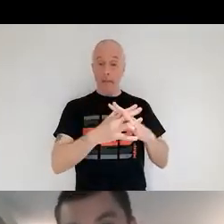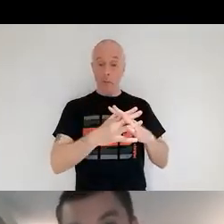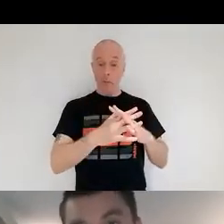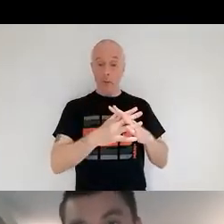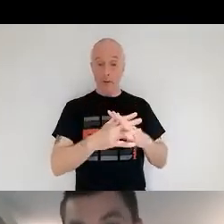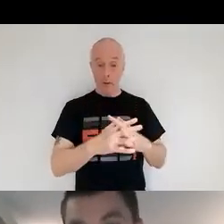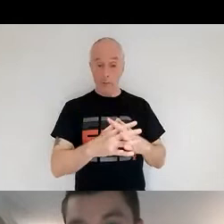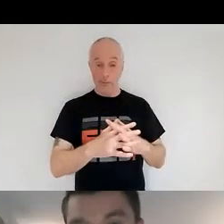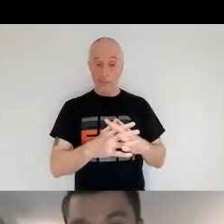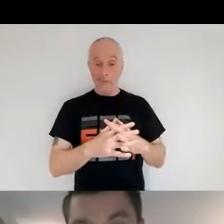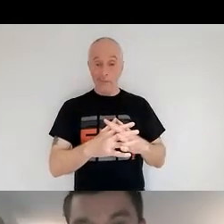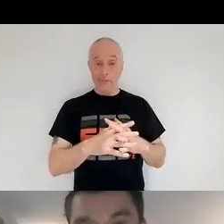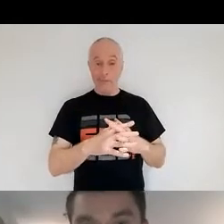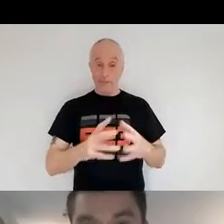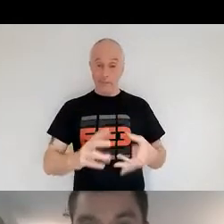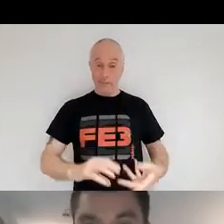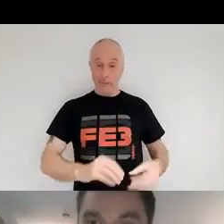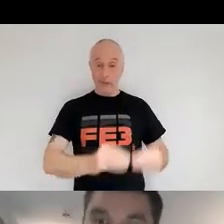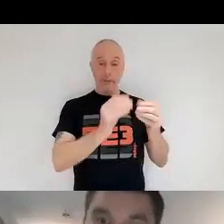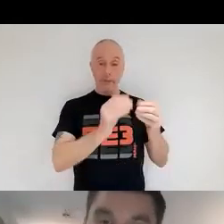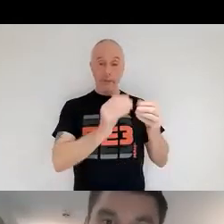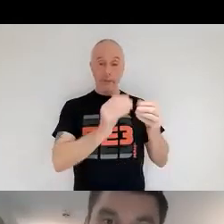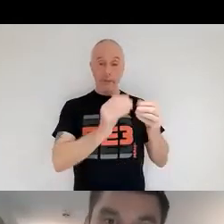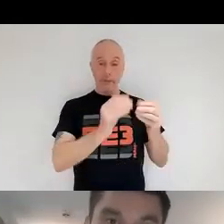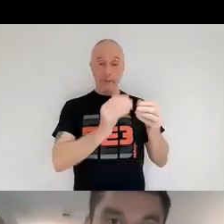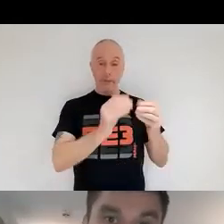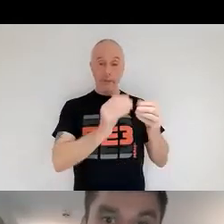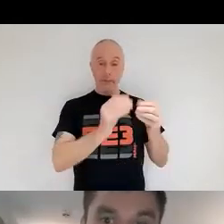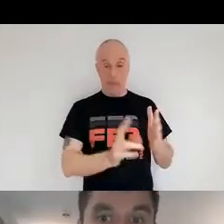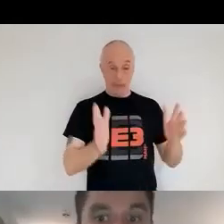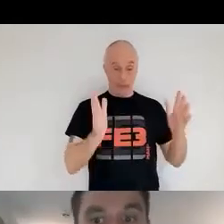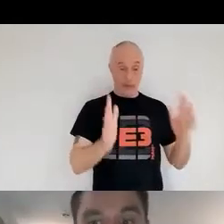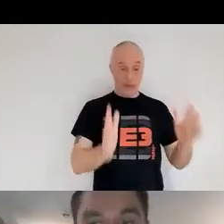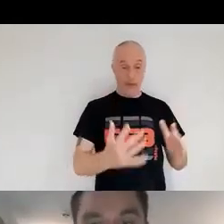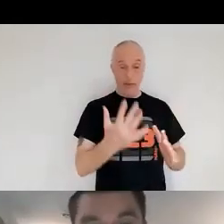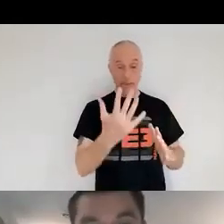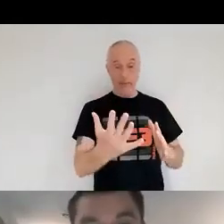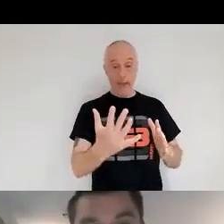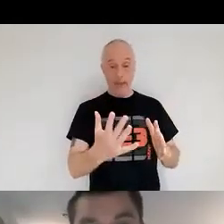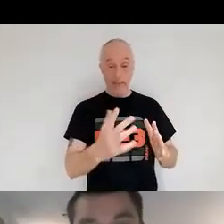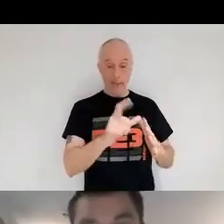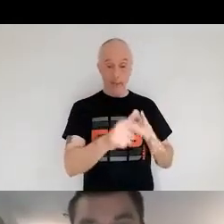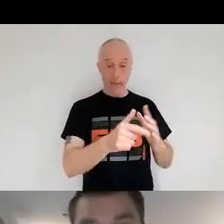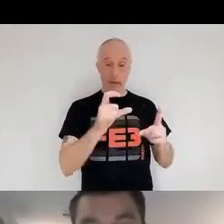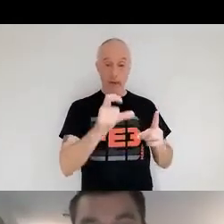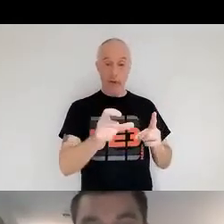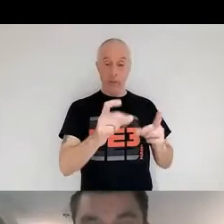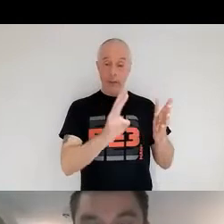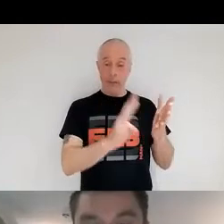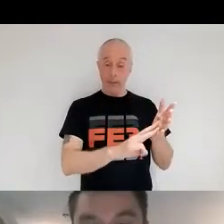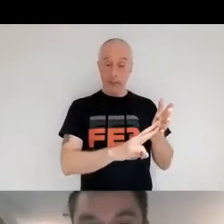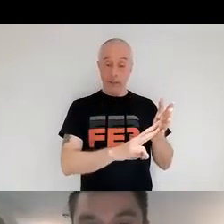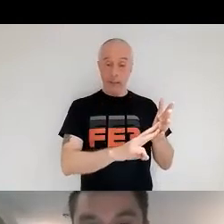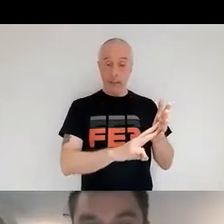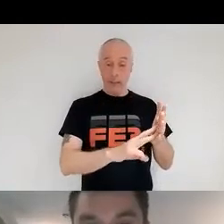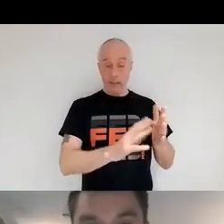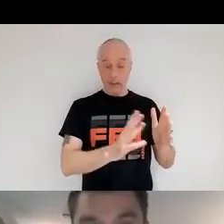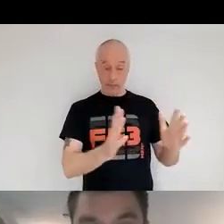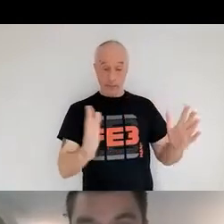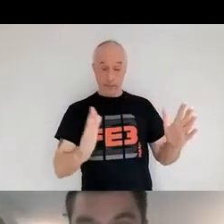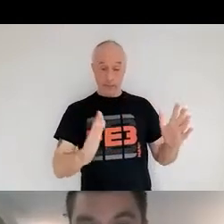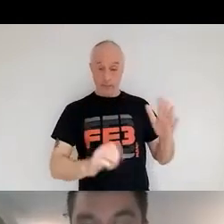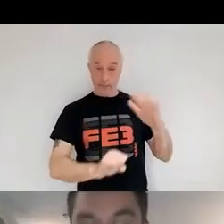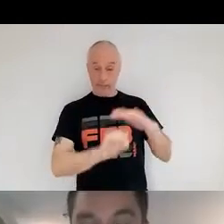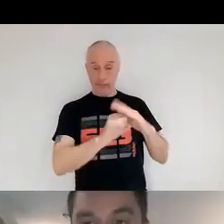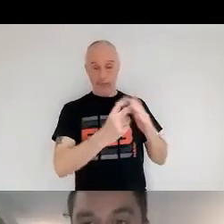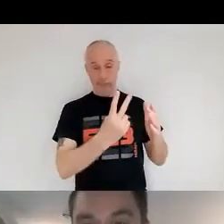was then stored in a 5 cubic meter buffer tank at 20 bar, and then that was injected into the natural